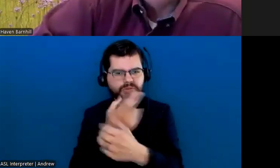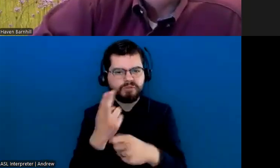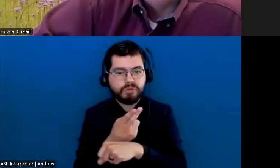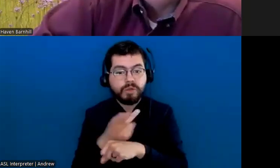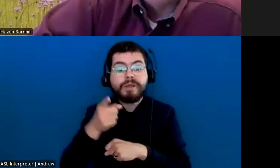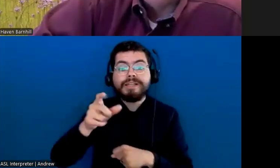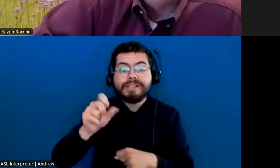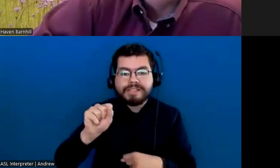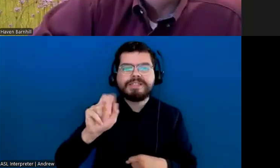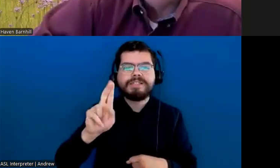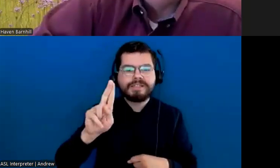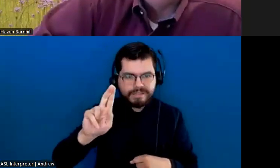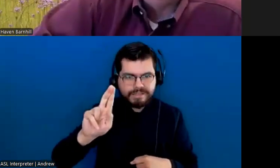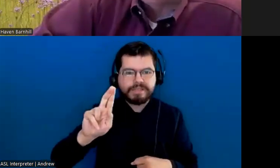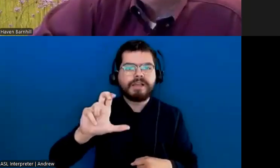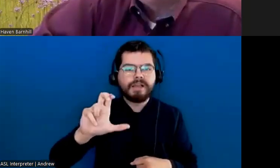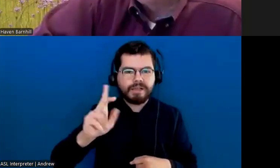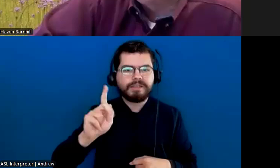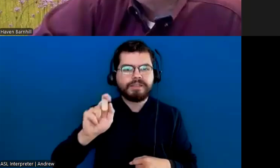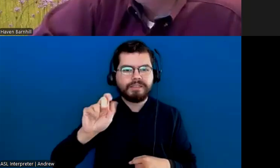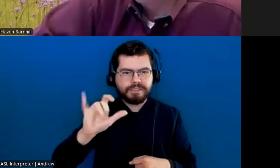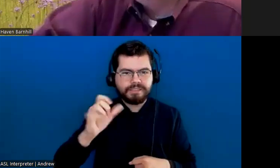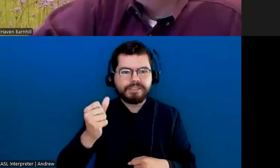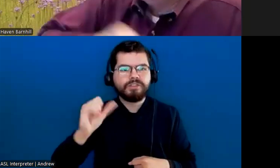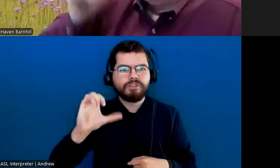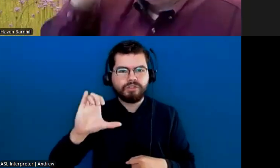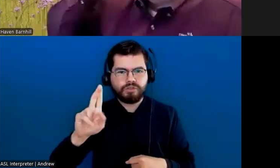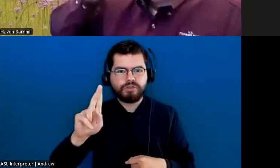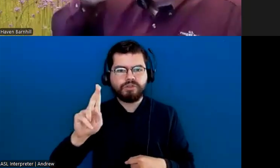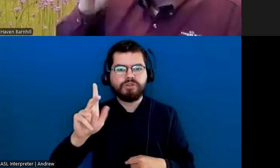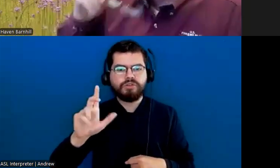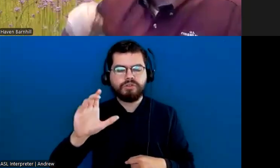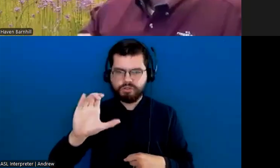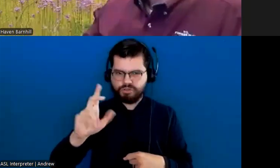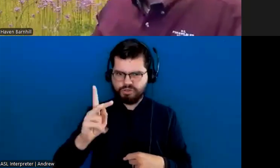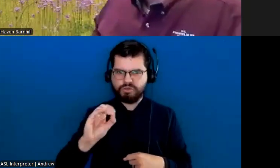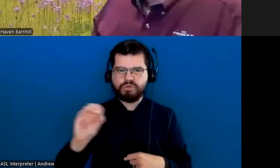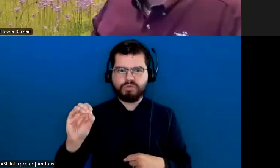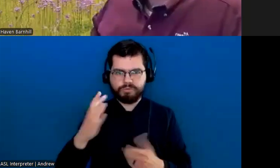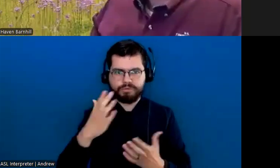cuckoo. Thank you. So yeah, it's just